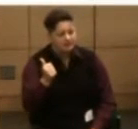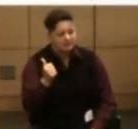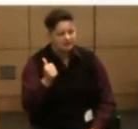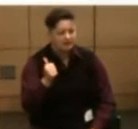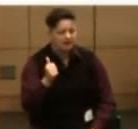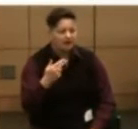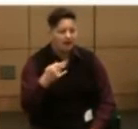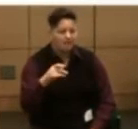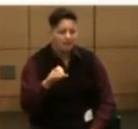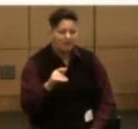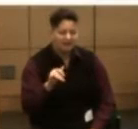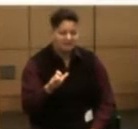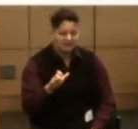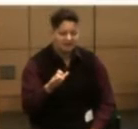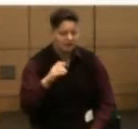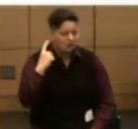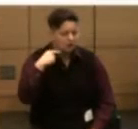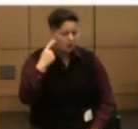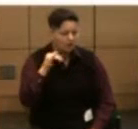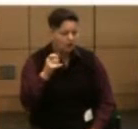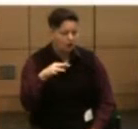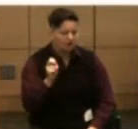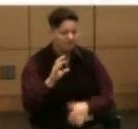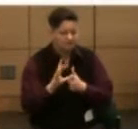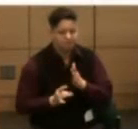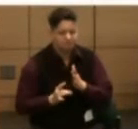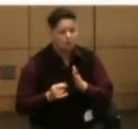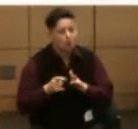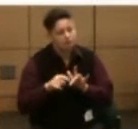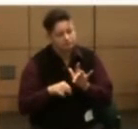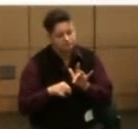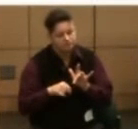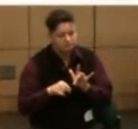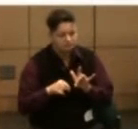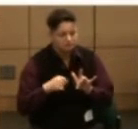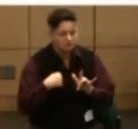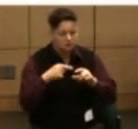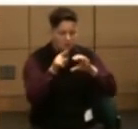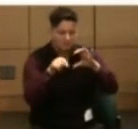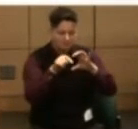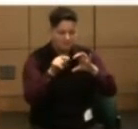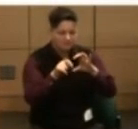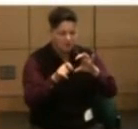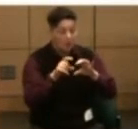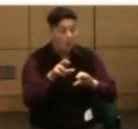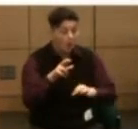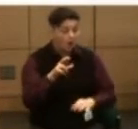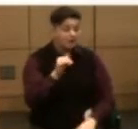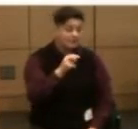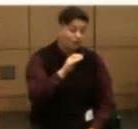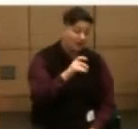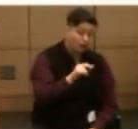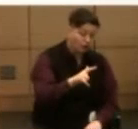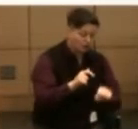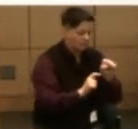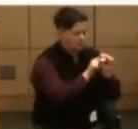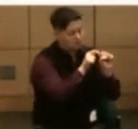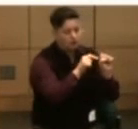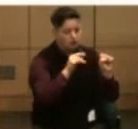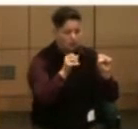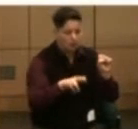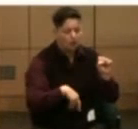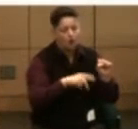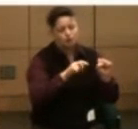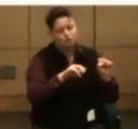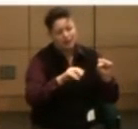cochlear nerve, as well as kids the rare child who may have a brainstem or cerebellar tumor, as well as those with schwannomas or